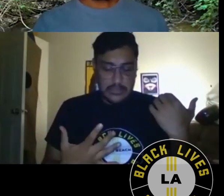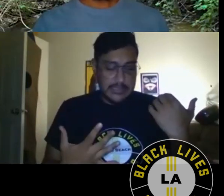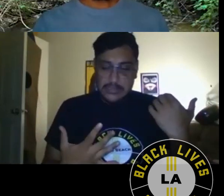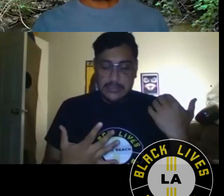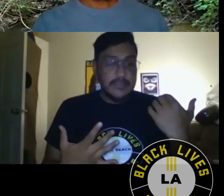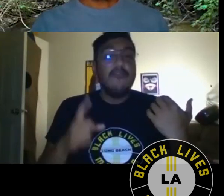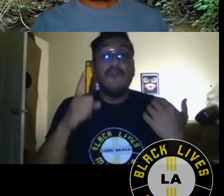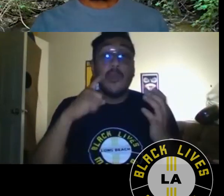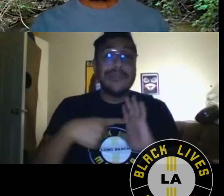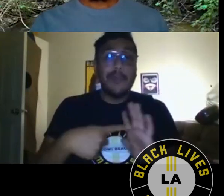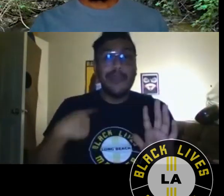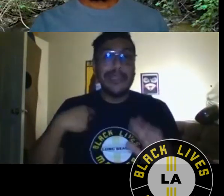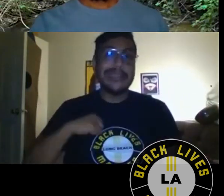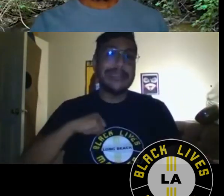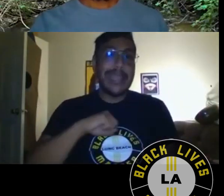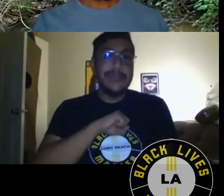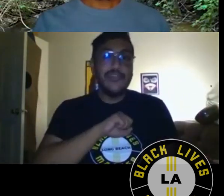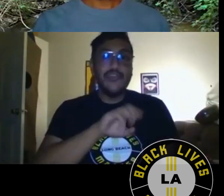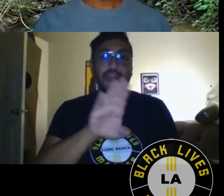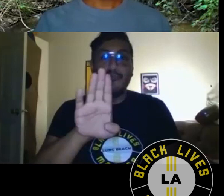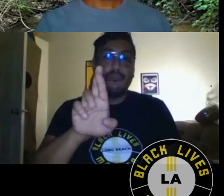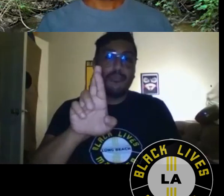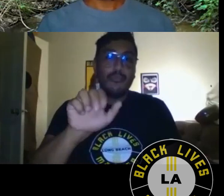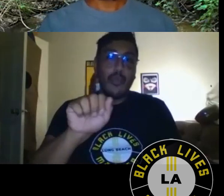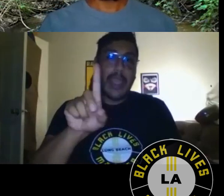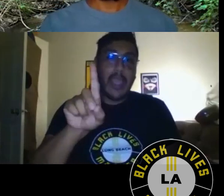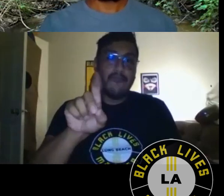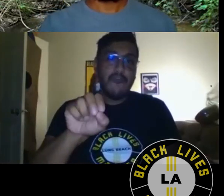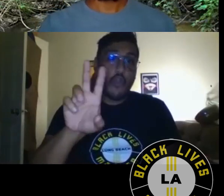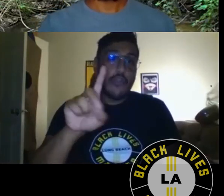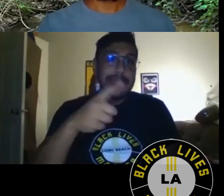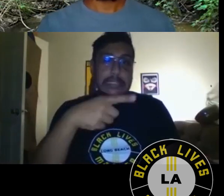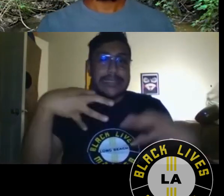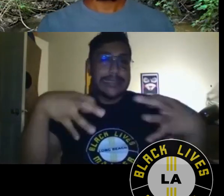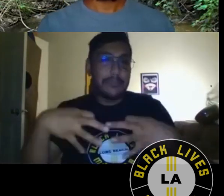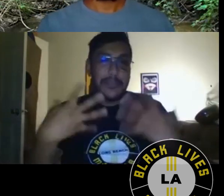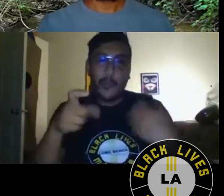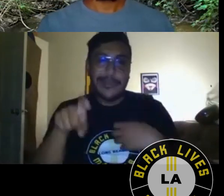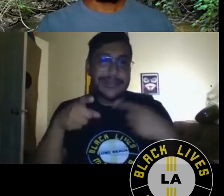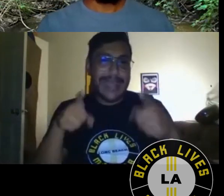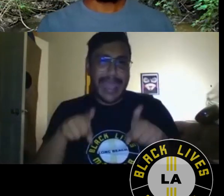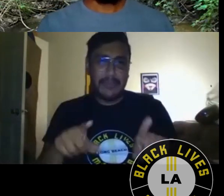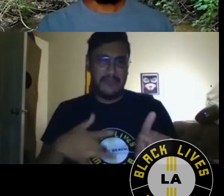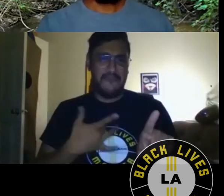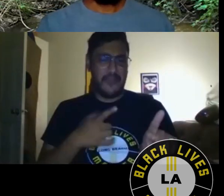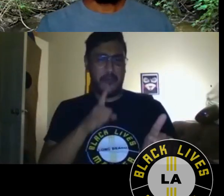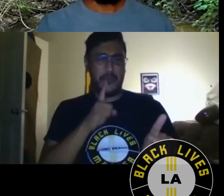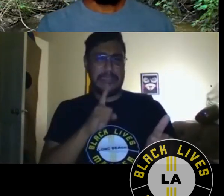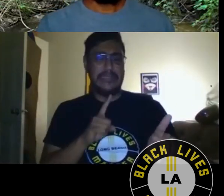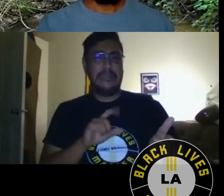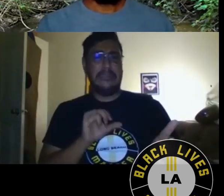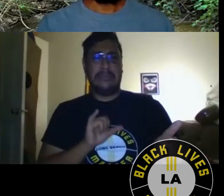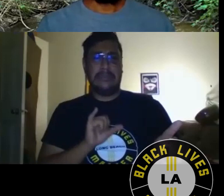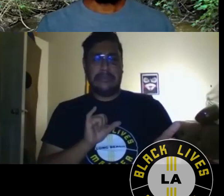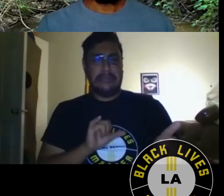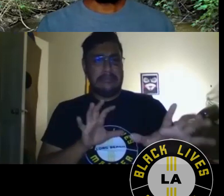hear Senator Bradford describe what has to happen, right, it feels daunting. And I